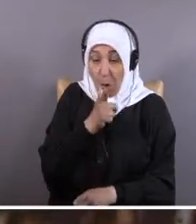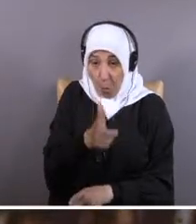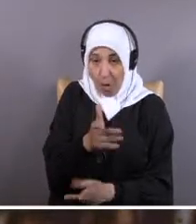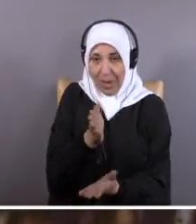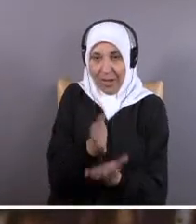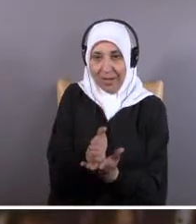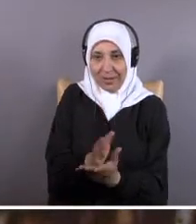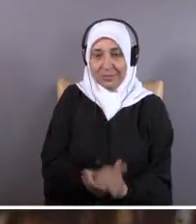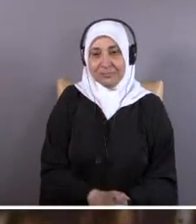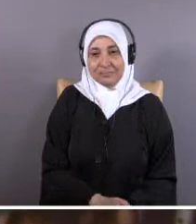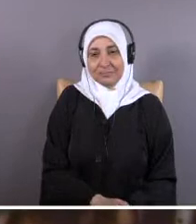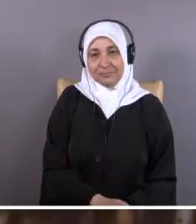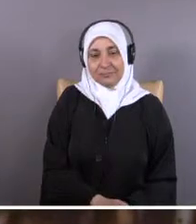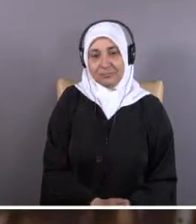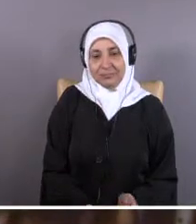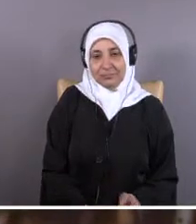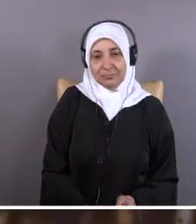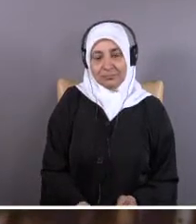Honesty